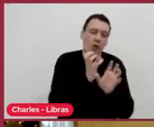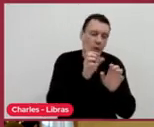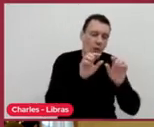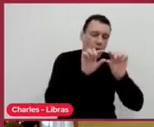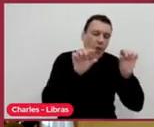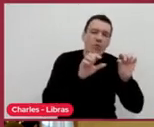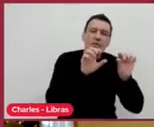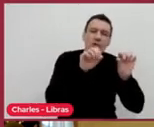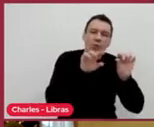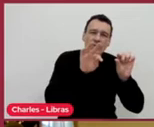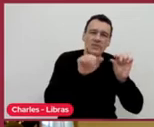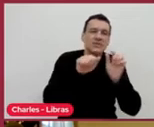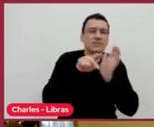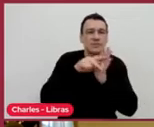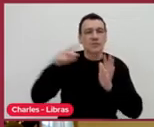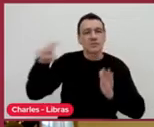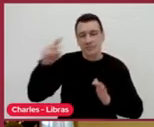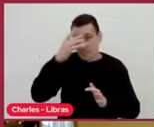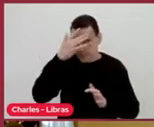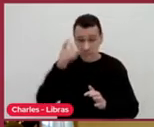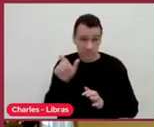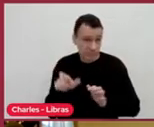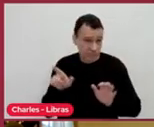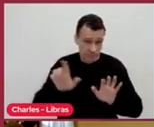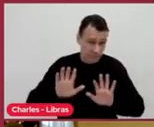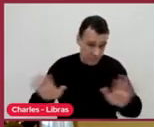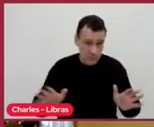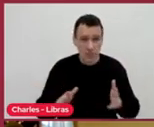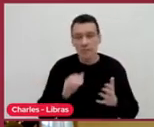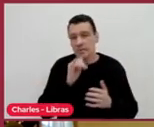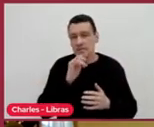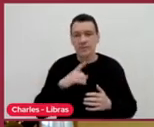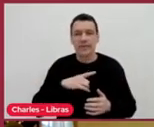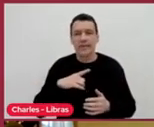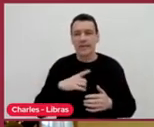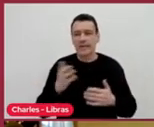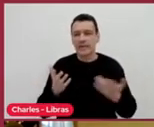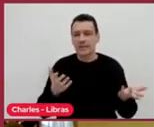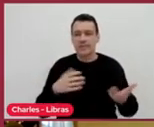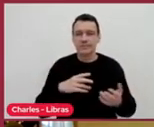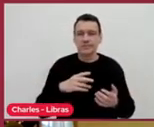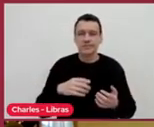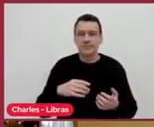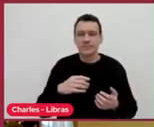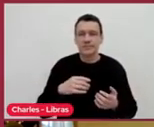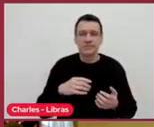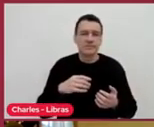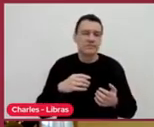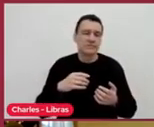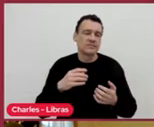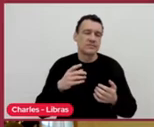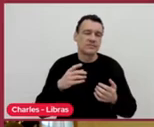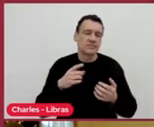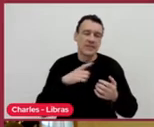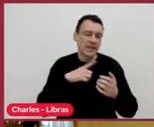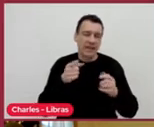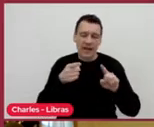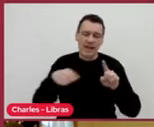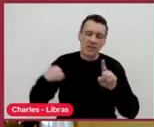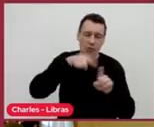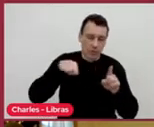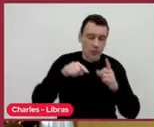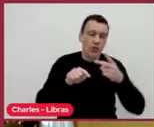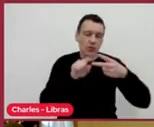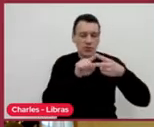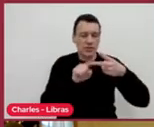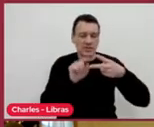of input, like person ID 1 and person ID 20, I will have to return two elements